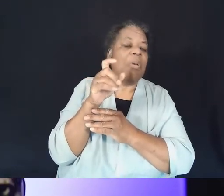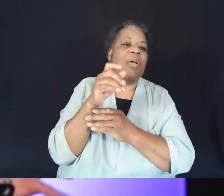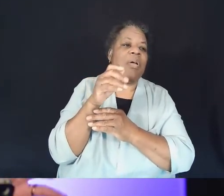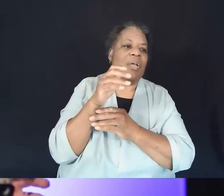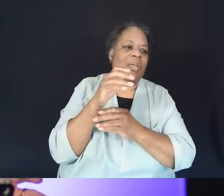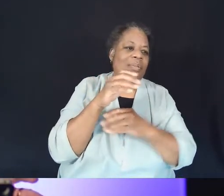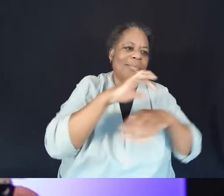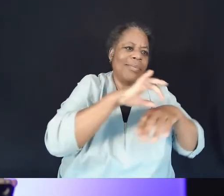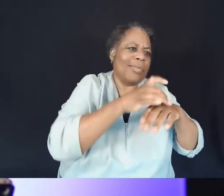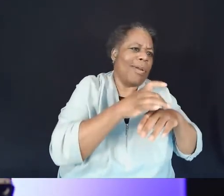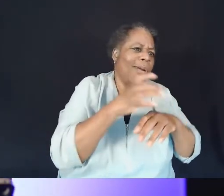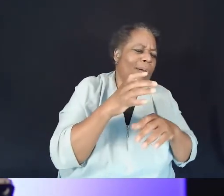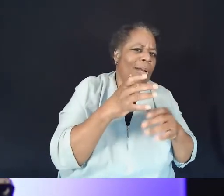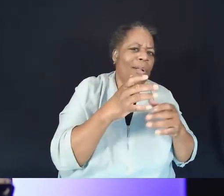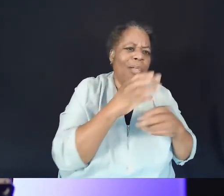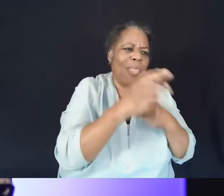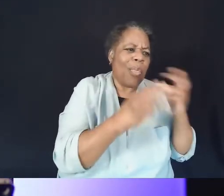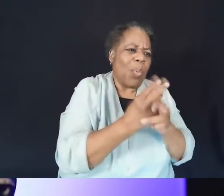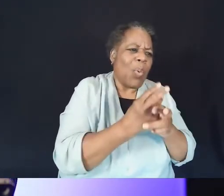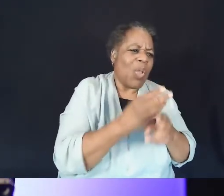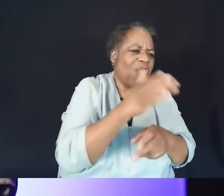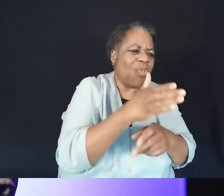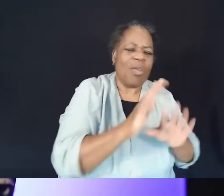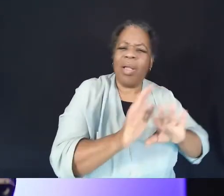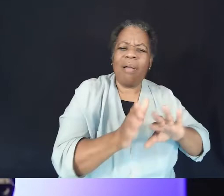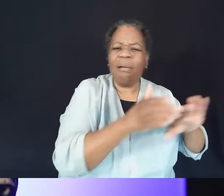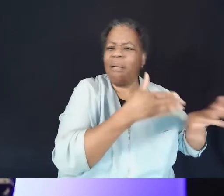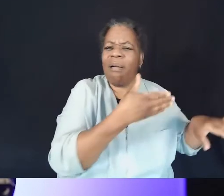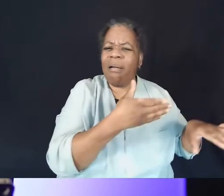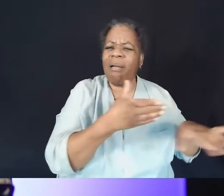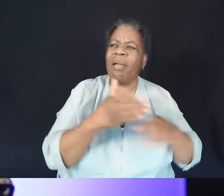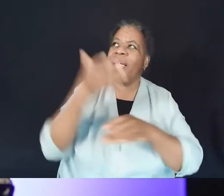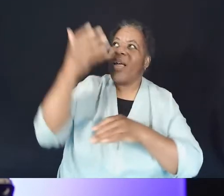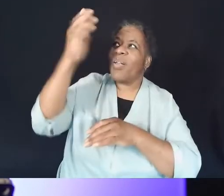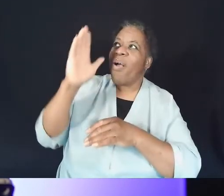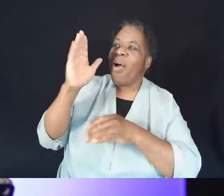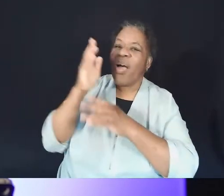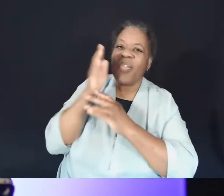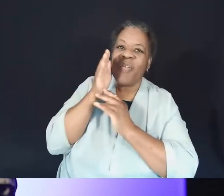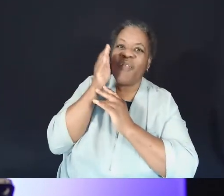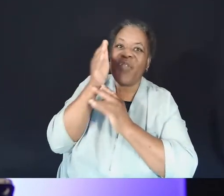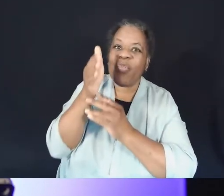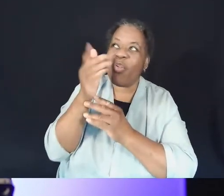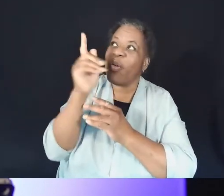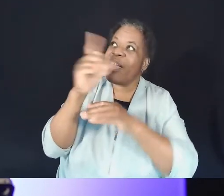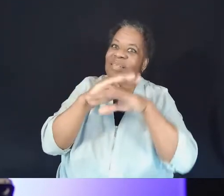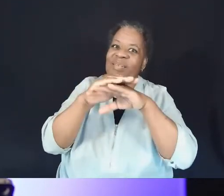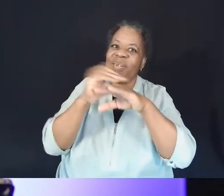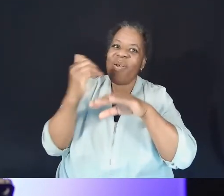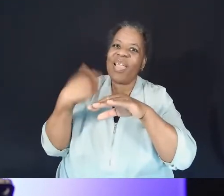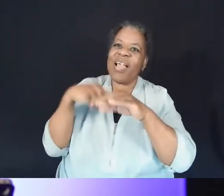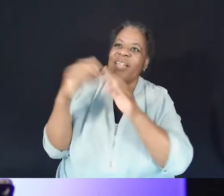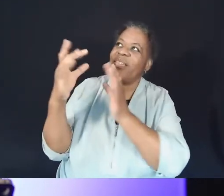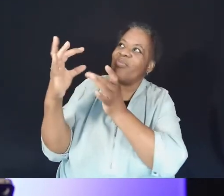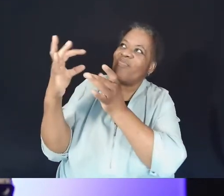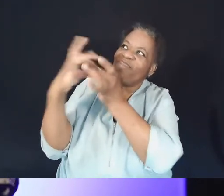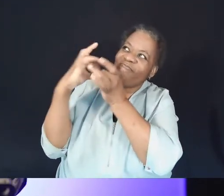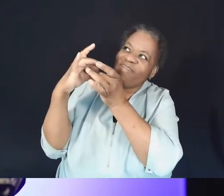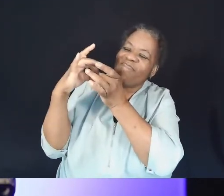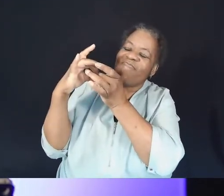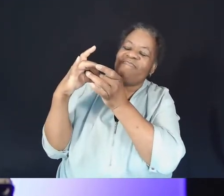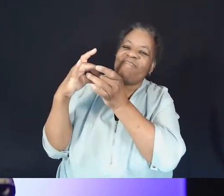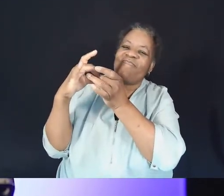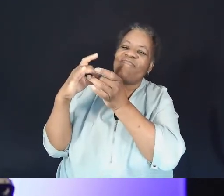keep talking about. I'm talking about the future that God is calling us to. Can we rebuild our hope in the future that God